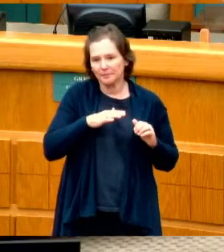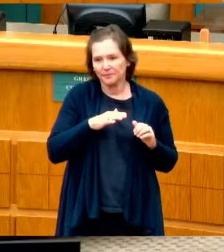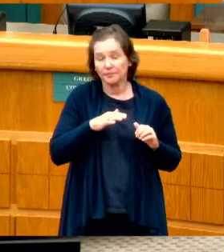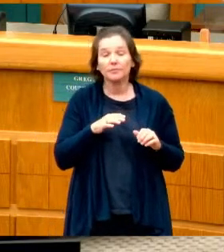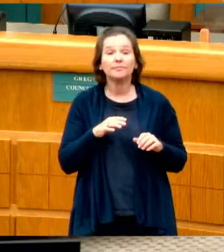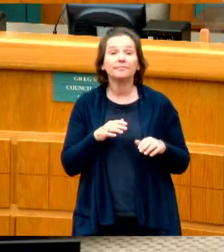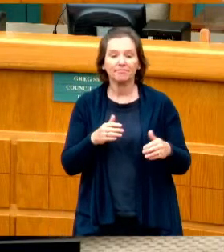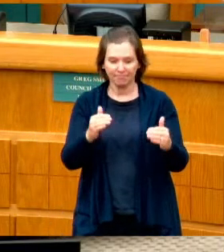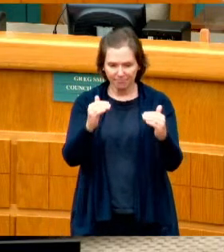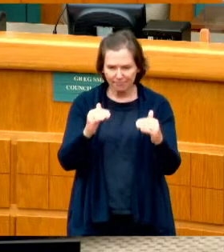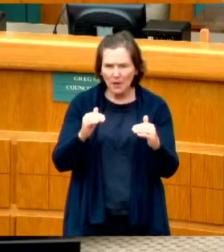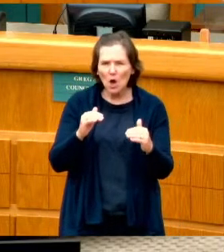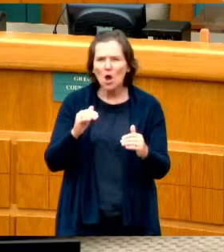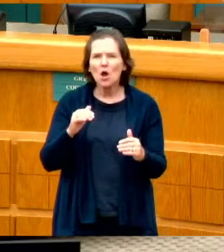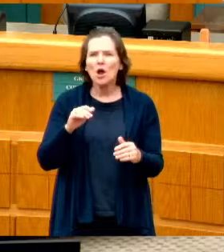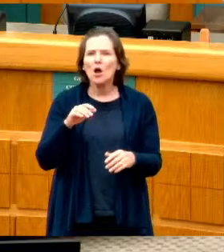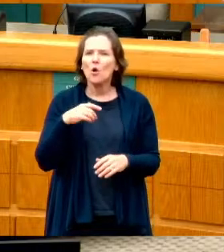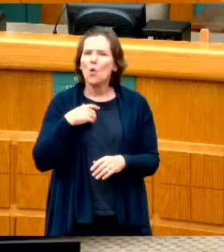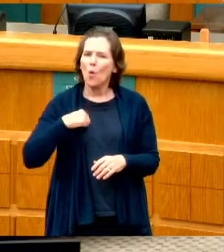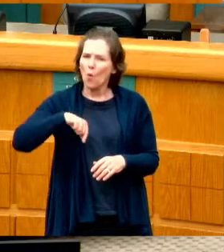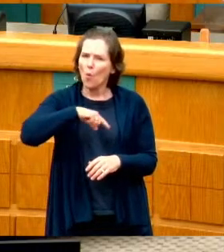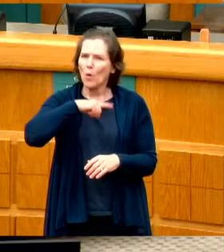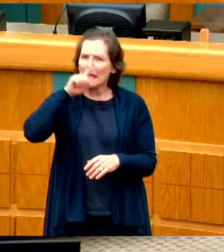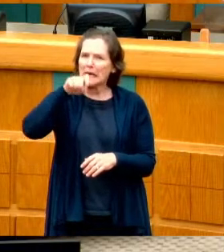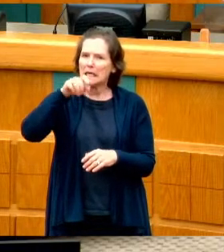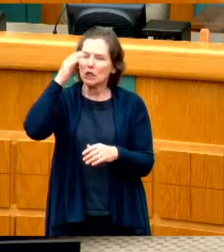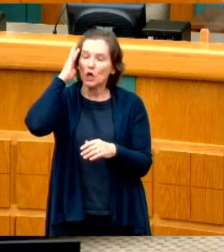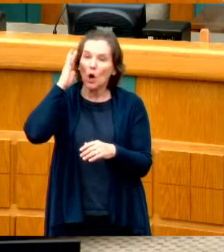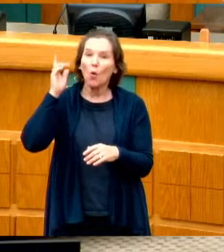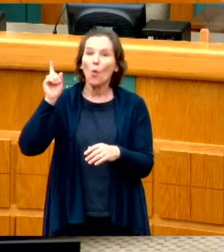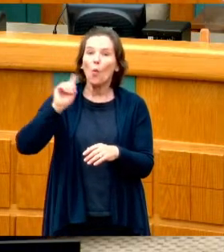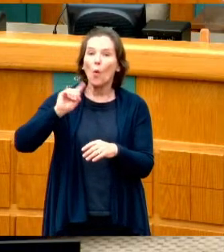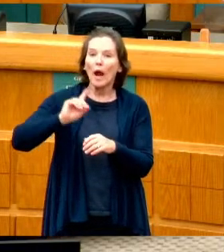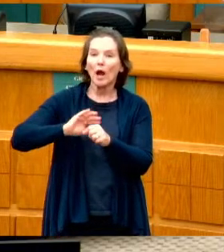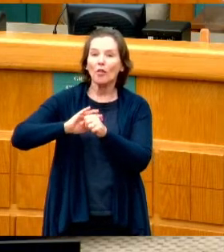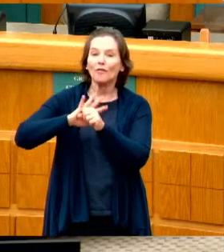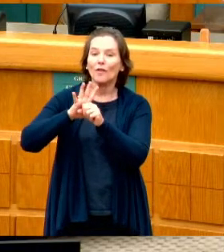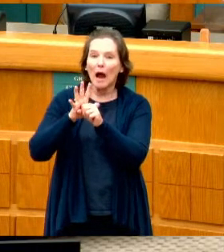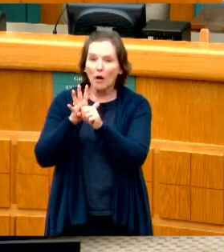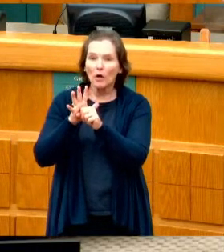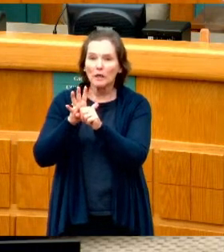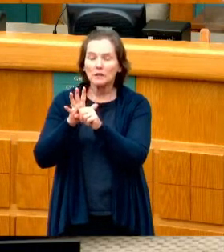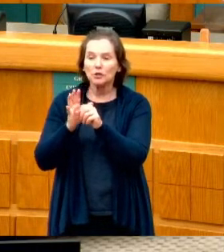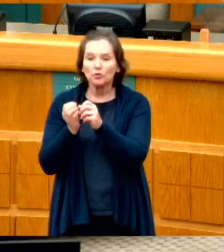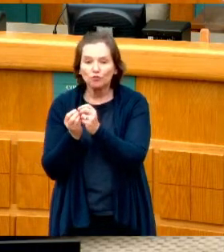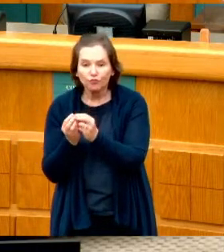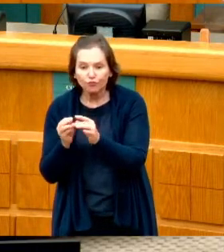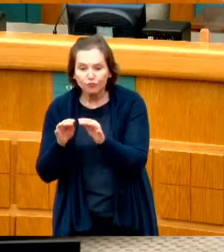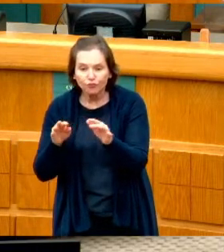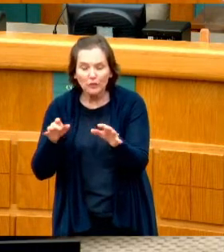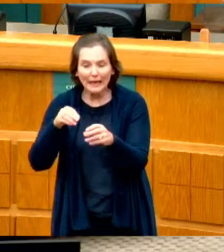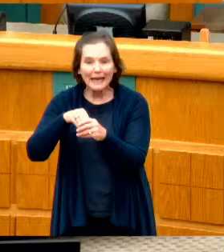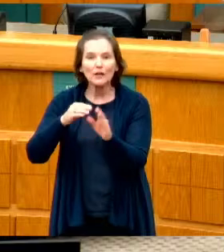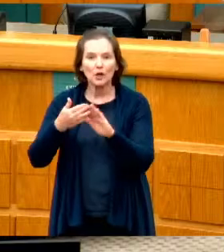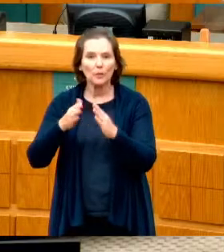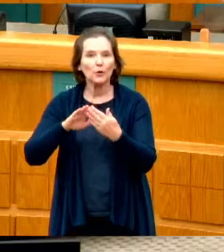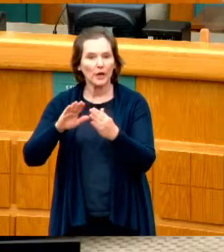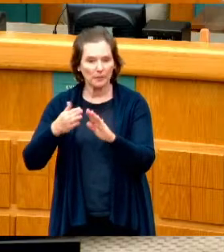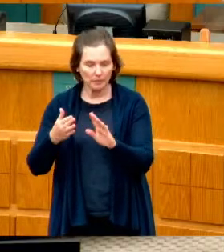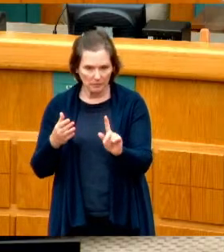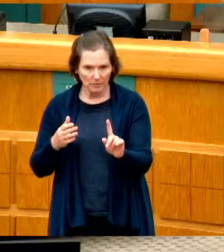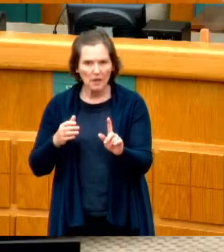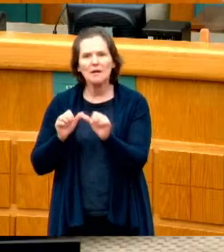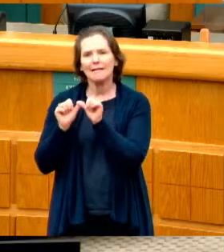week, there will be a free COVID-19 testing at the old Memorial Hospital site located